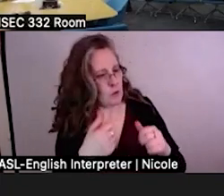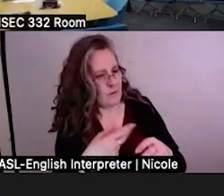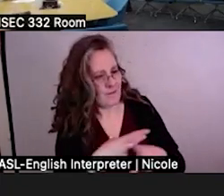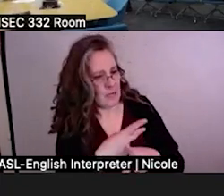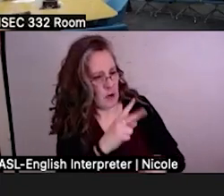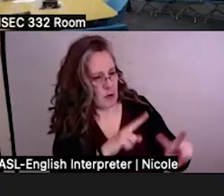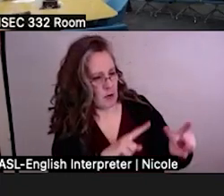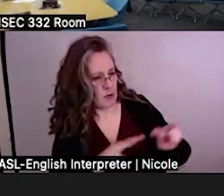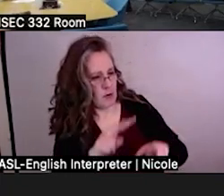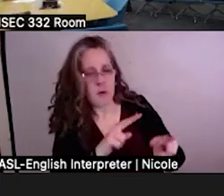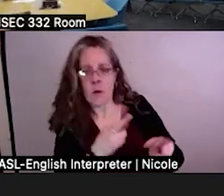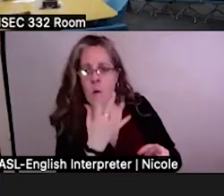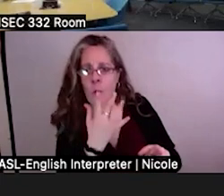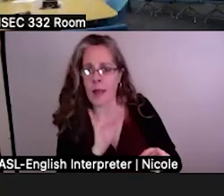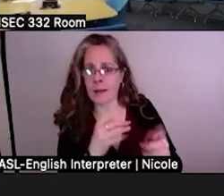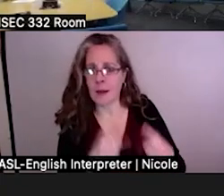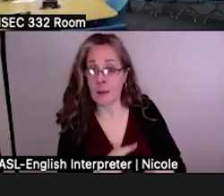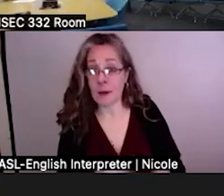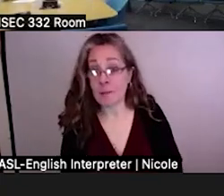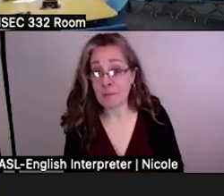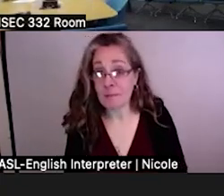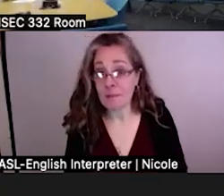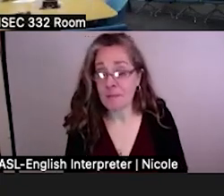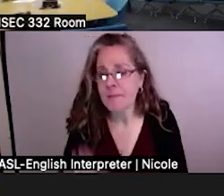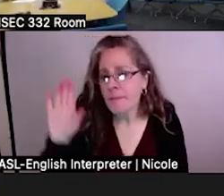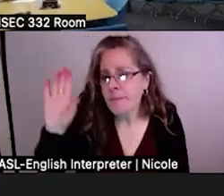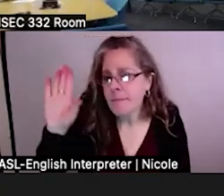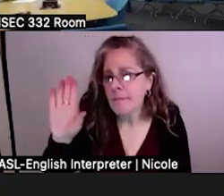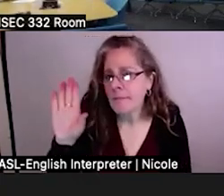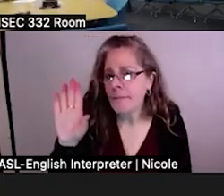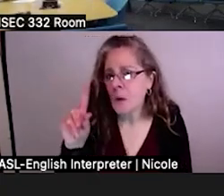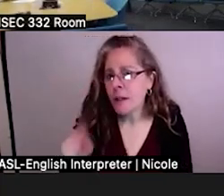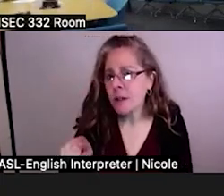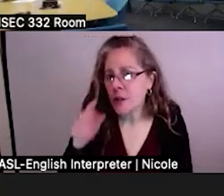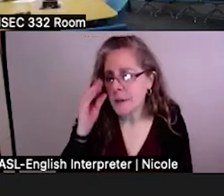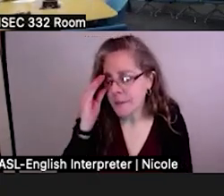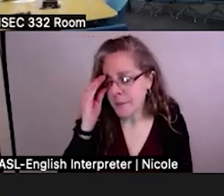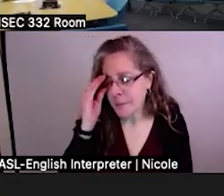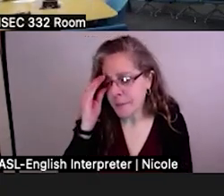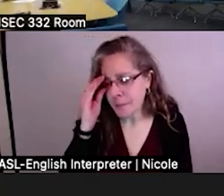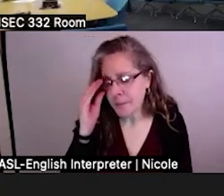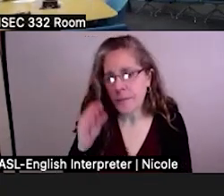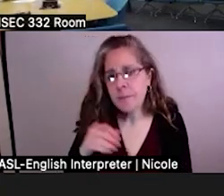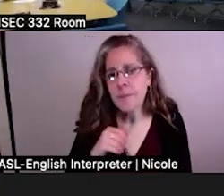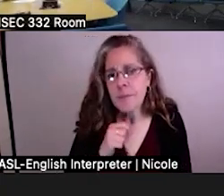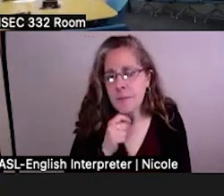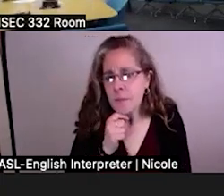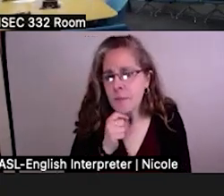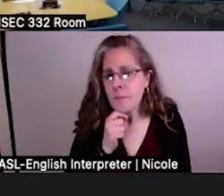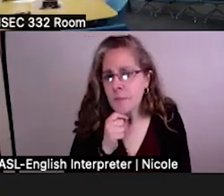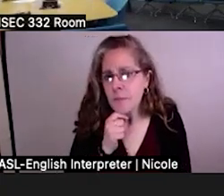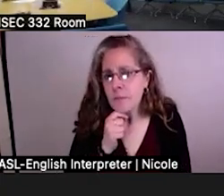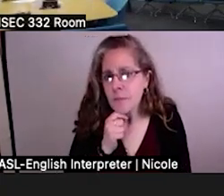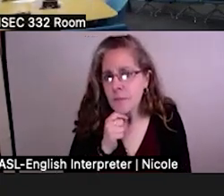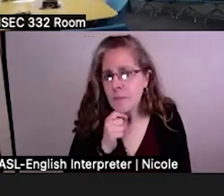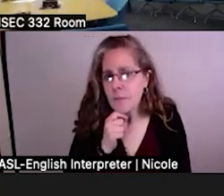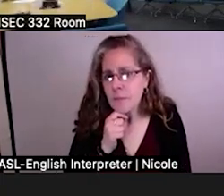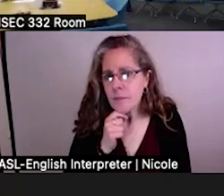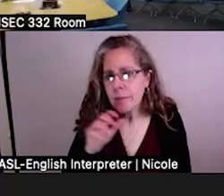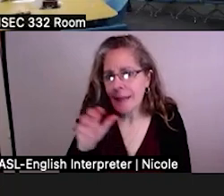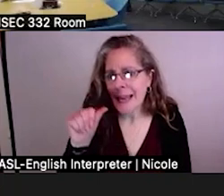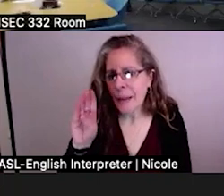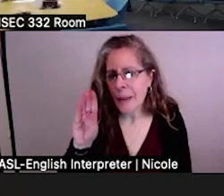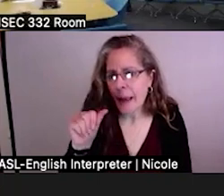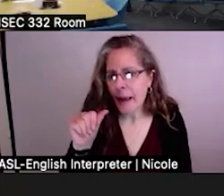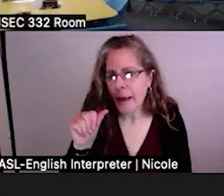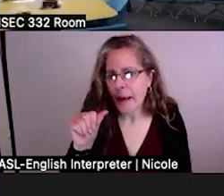way. So anyway, yes. I did have a quick question. Dr. Kim, so does ABA, is